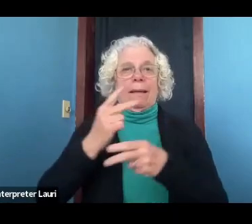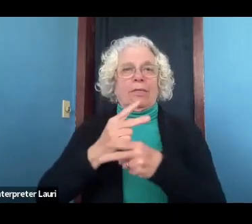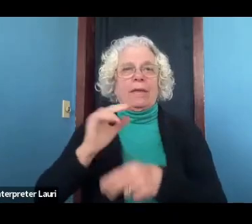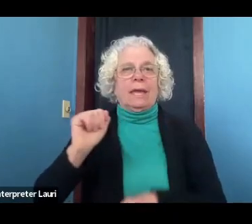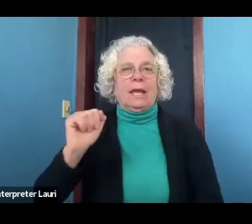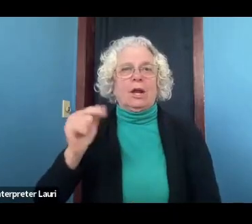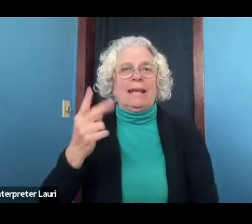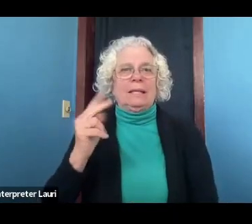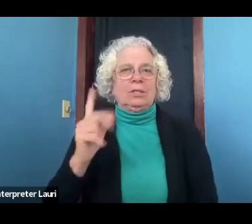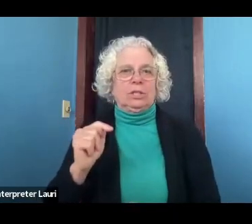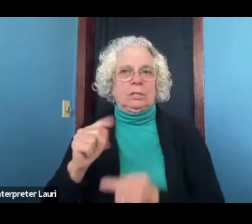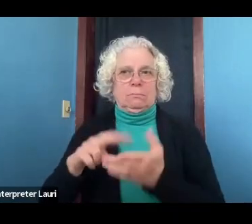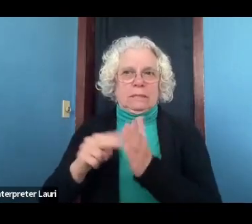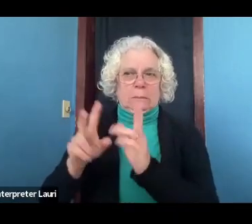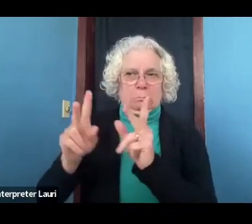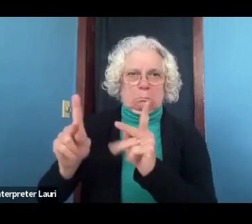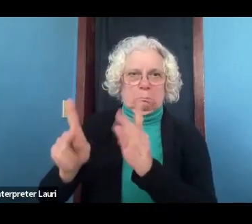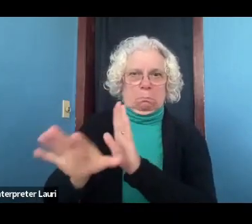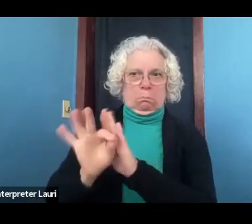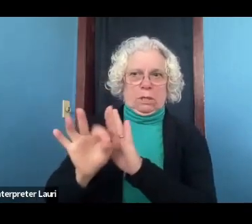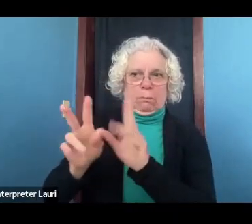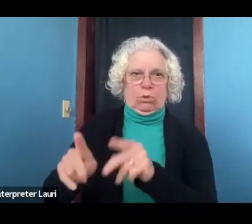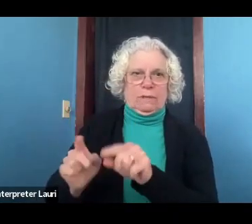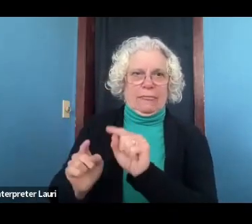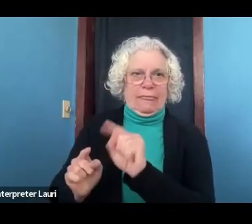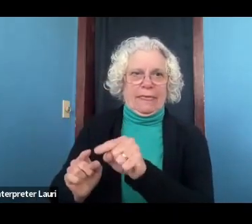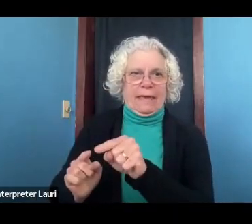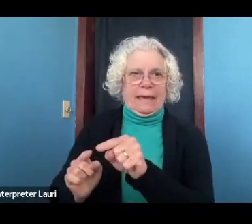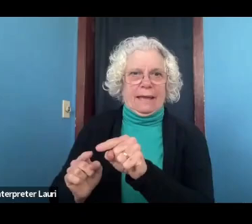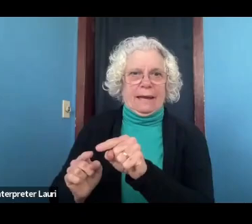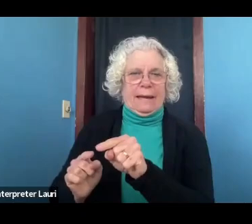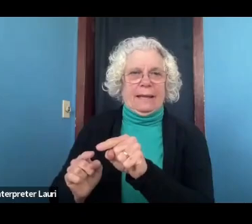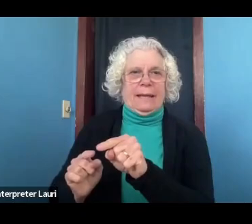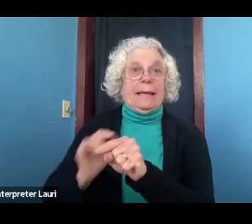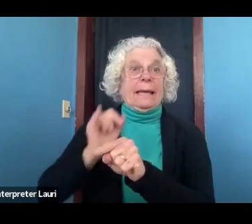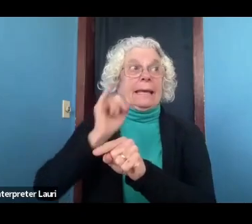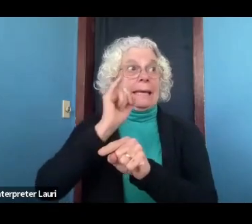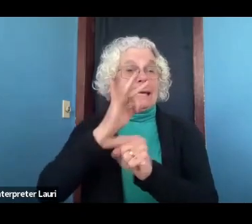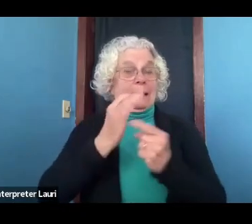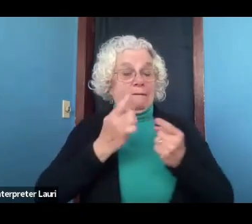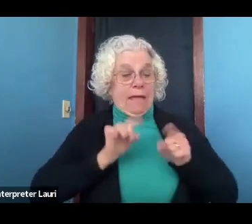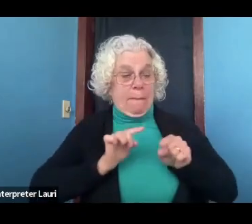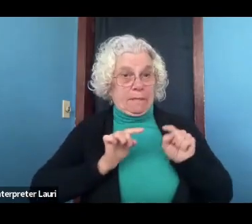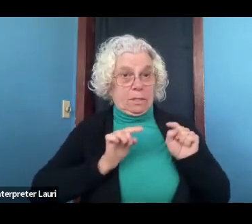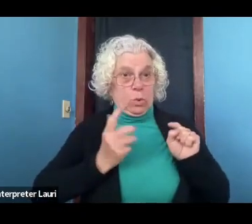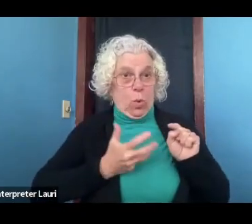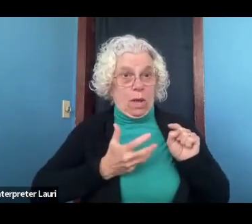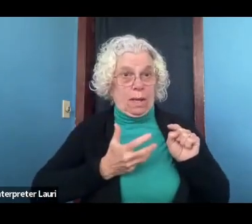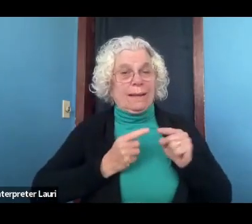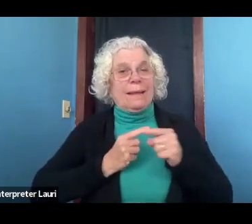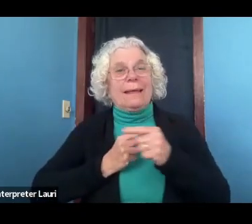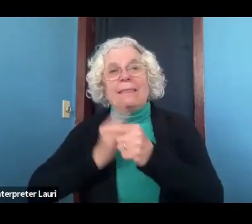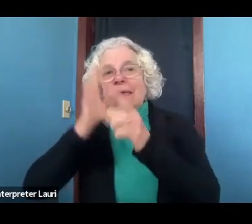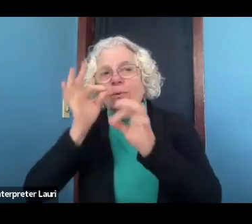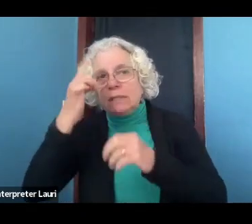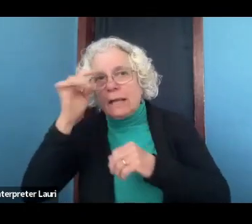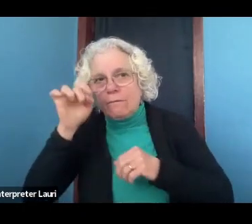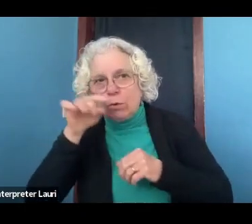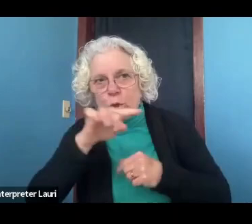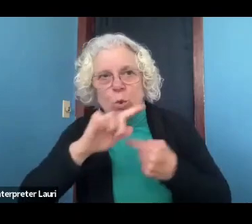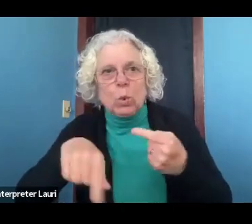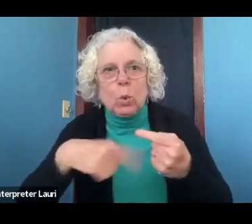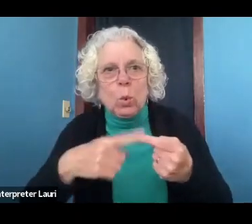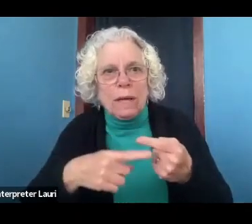To make, and you can see it talks about the triggering event. This person will make healthcare decisions for me if I